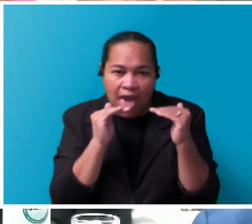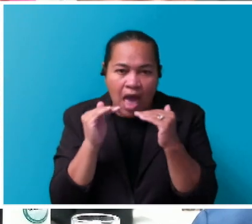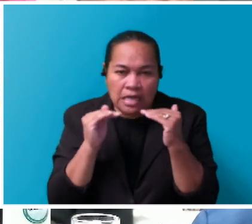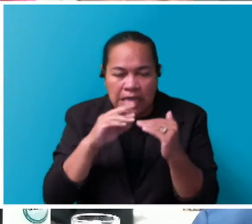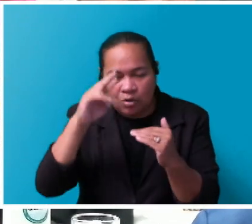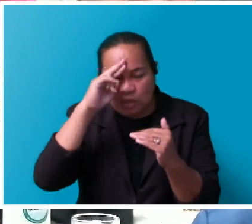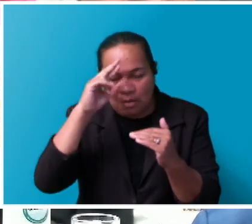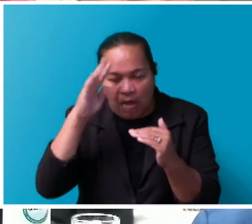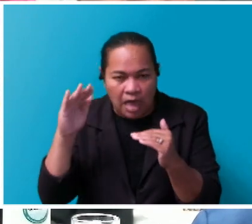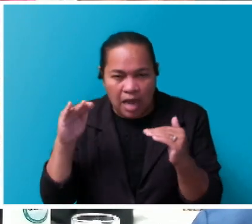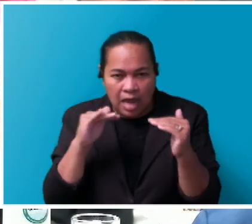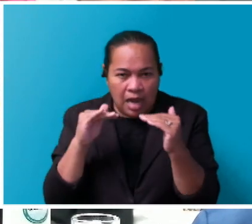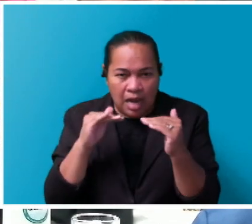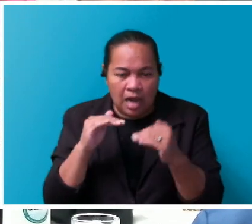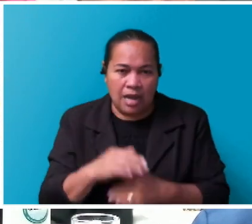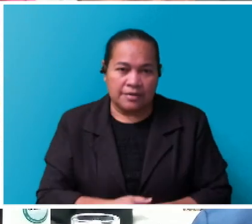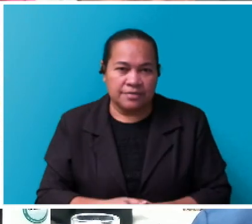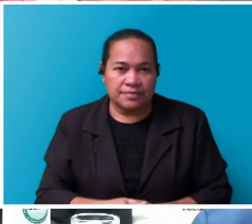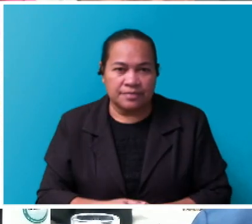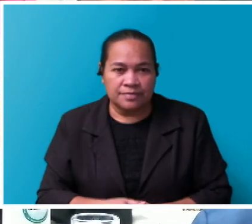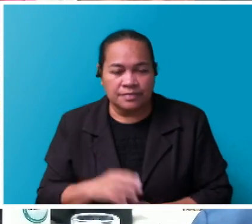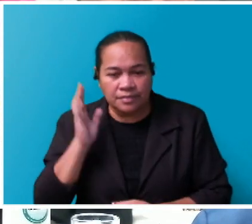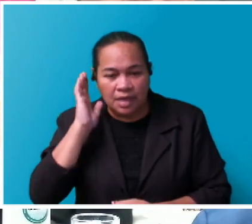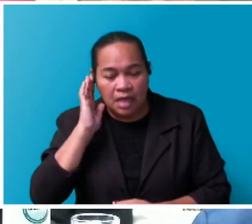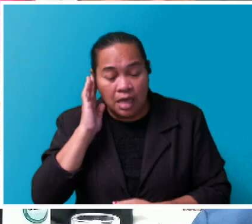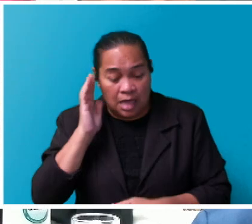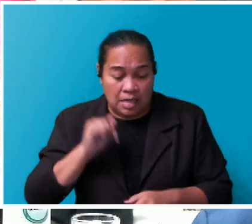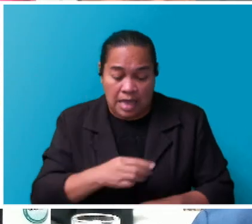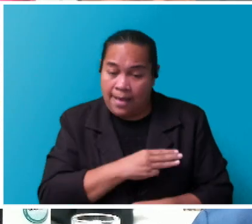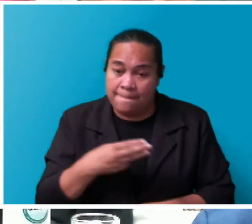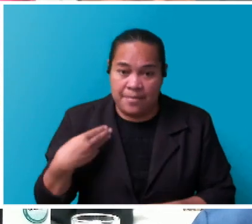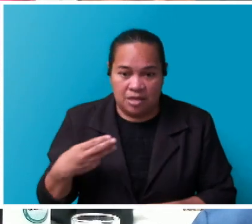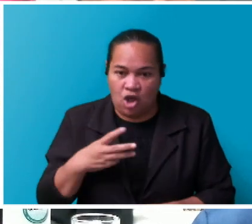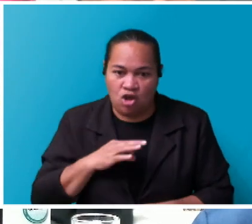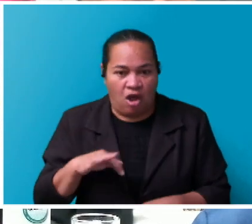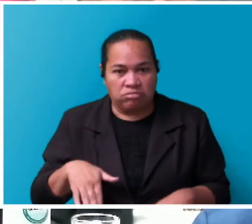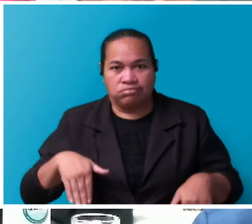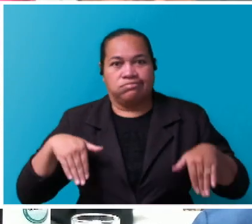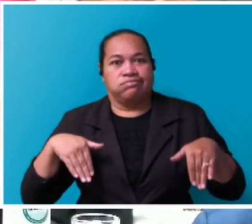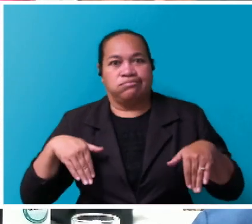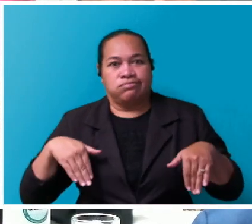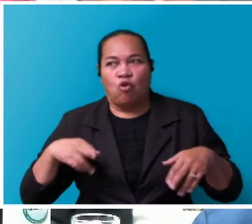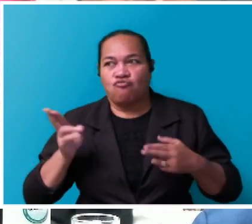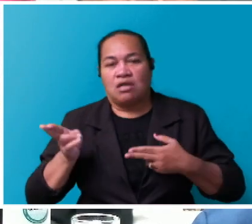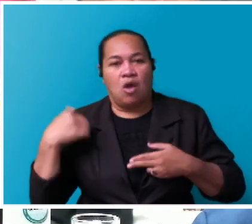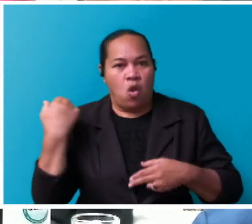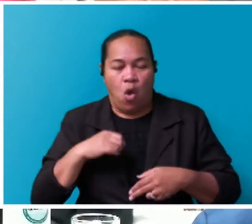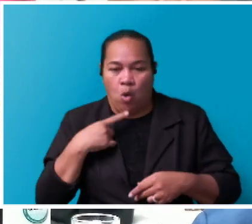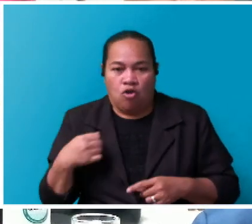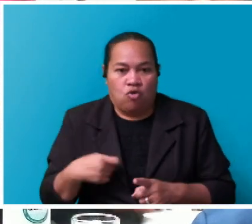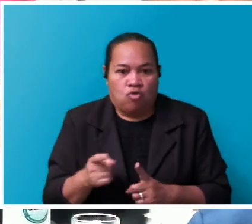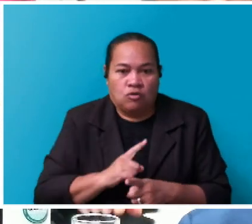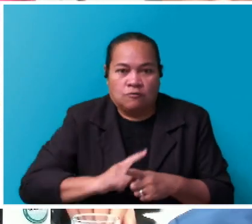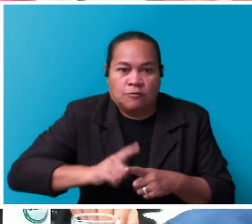reasonableness. Honorable Speaker, the Ministry has not been resting on its laurels, but has acted swiftly